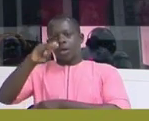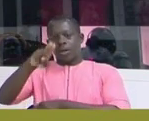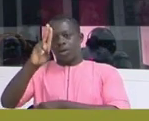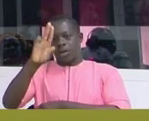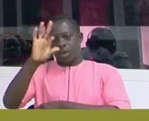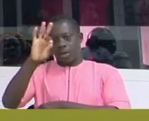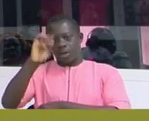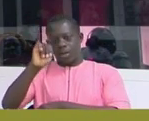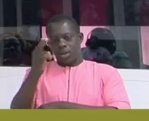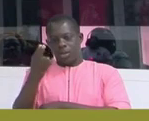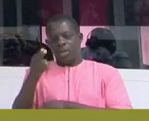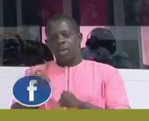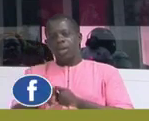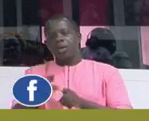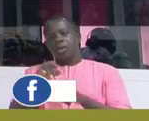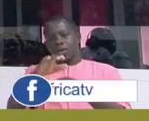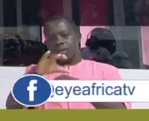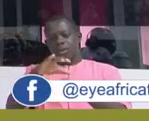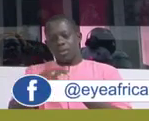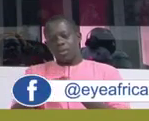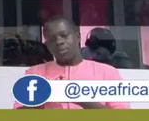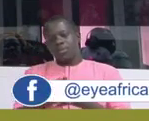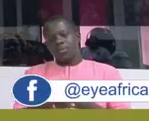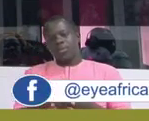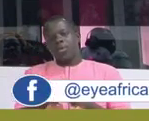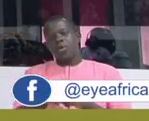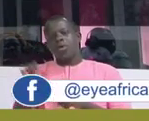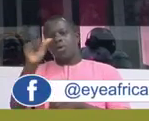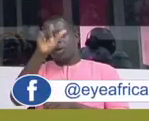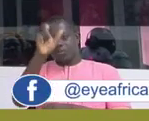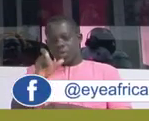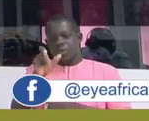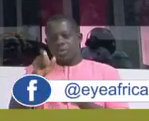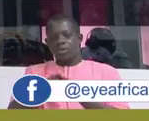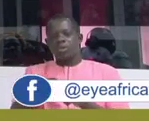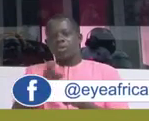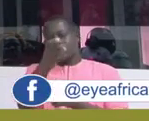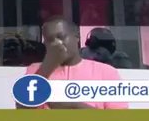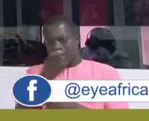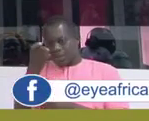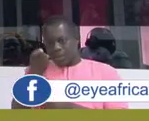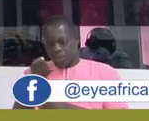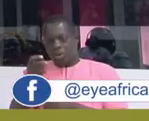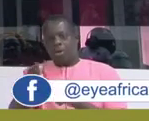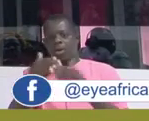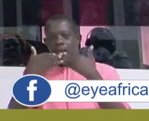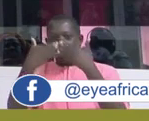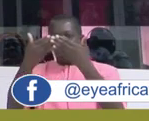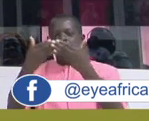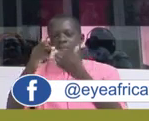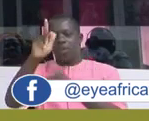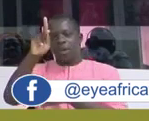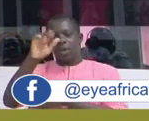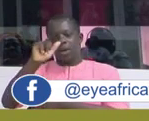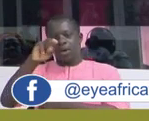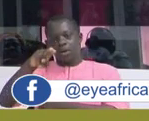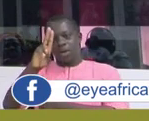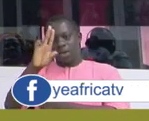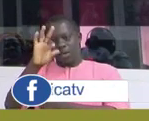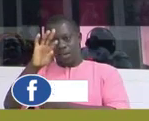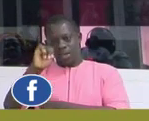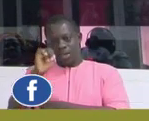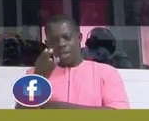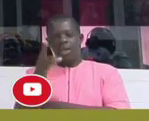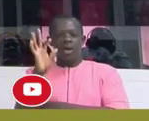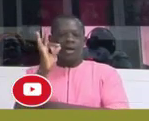projects took me as a younger brother the stealing that we were involved in I informed